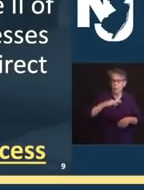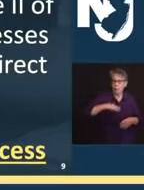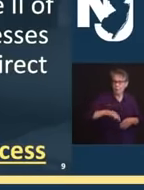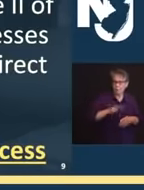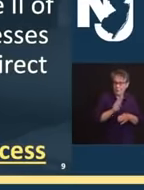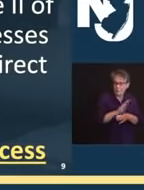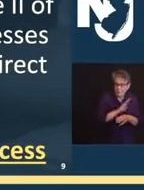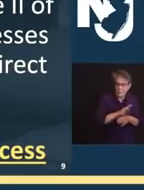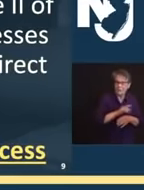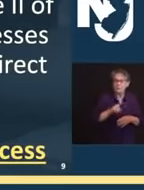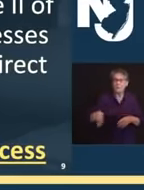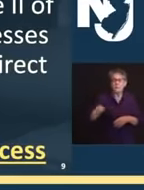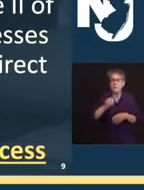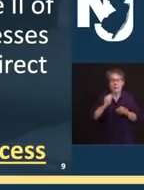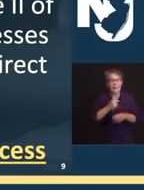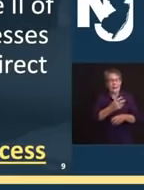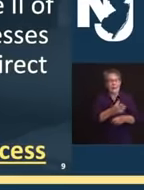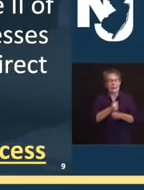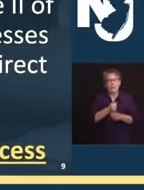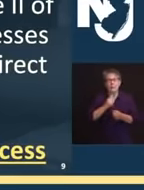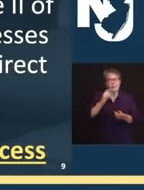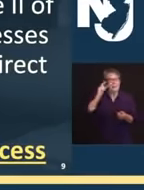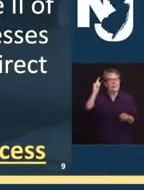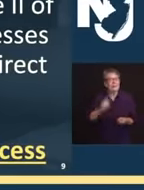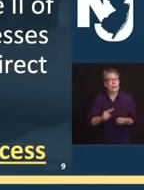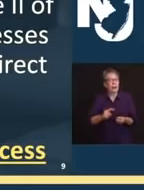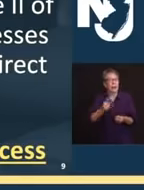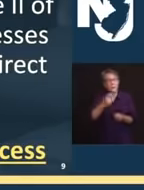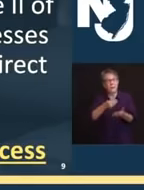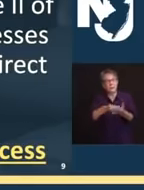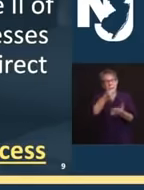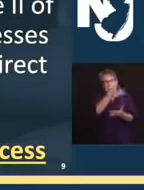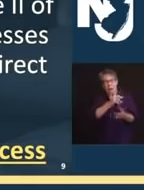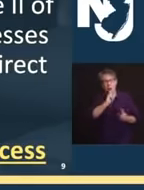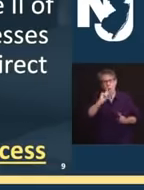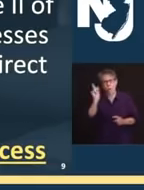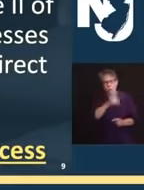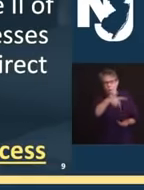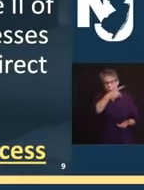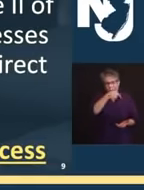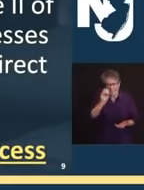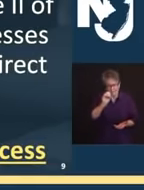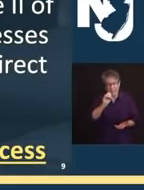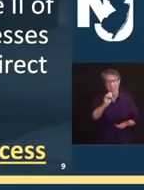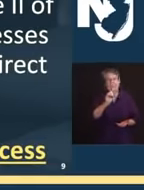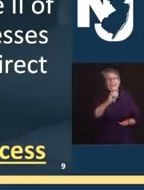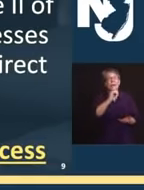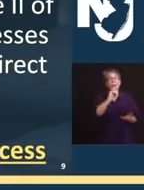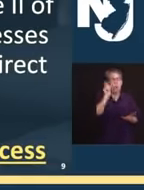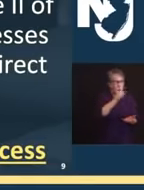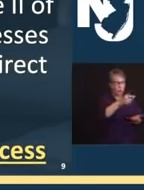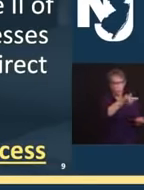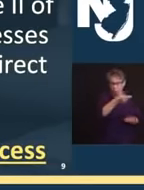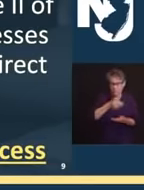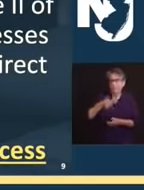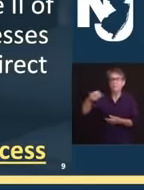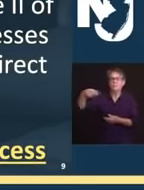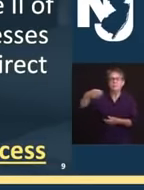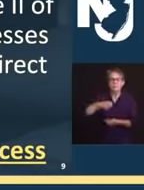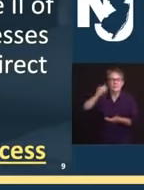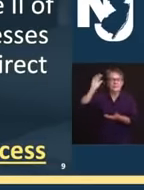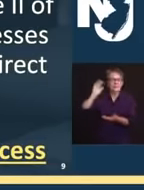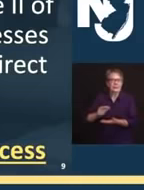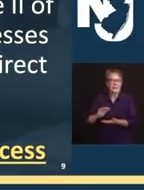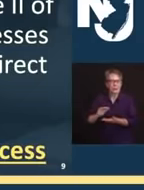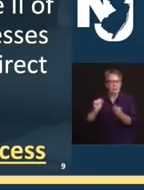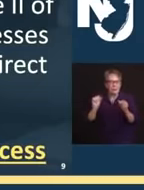they purchase to help protect their employees and customers. Currently, all New Jersey-based businesses and nonprofits,